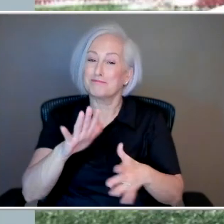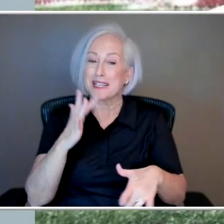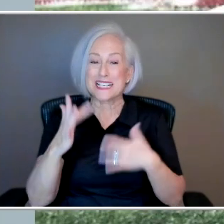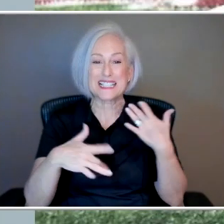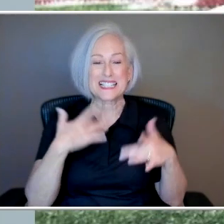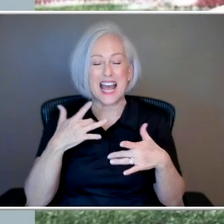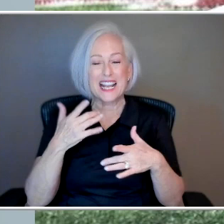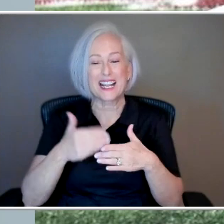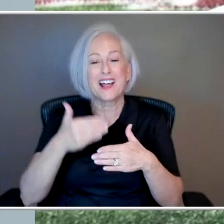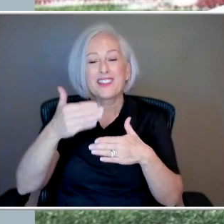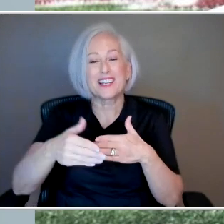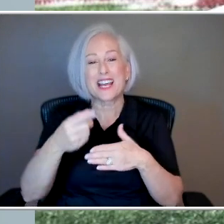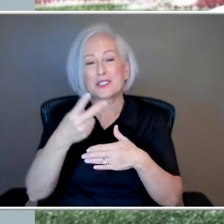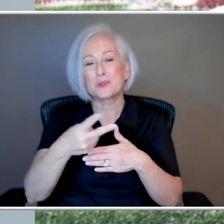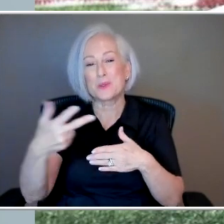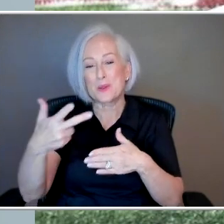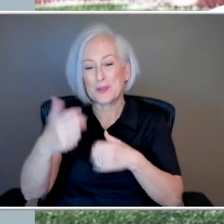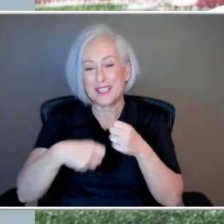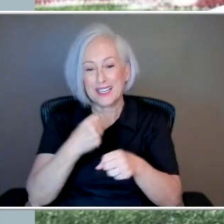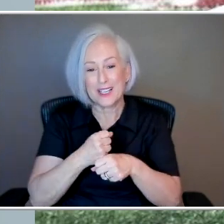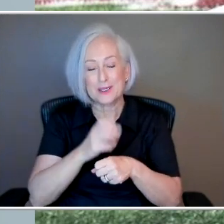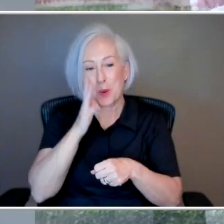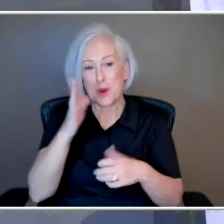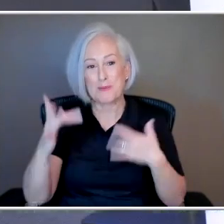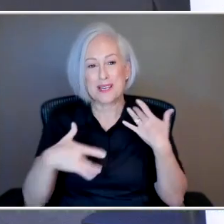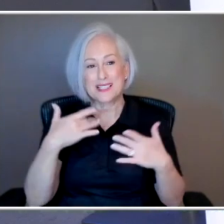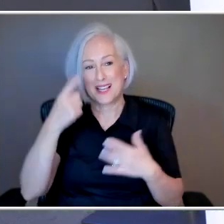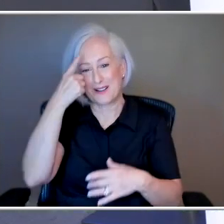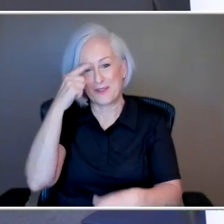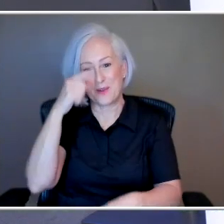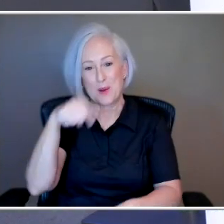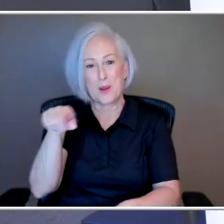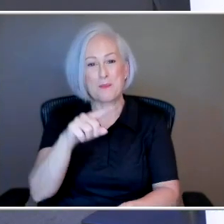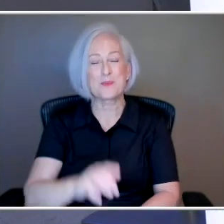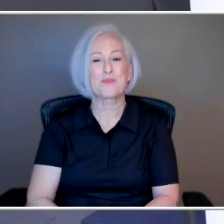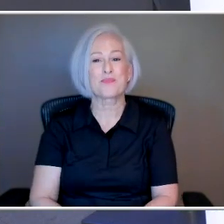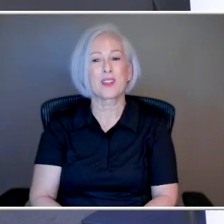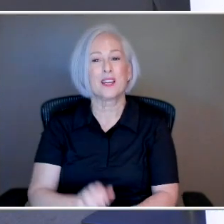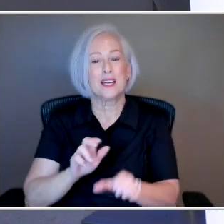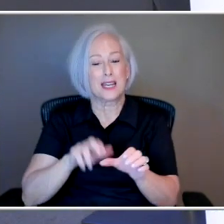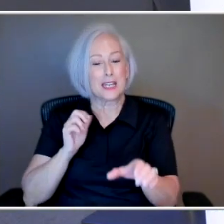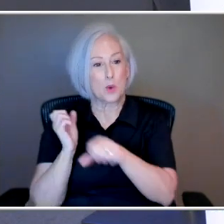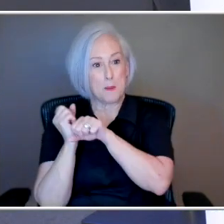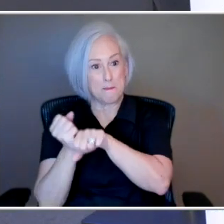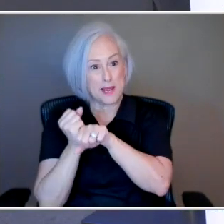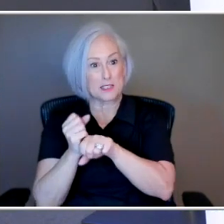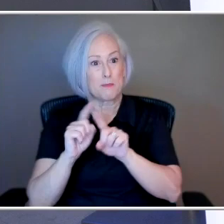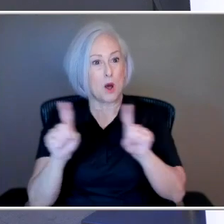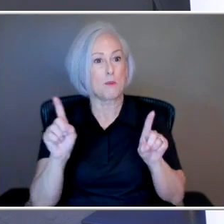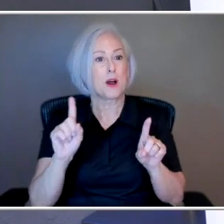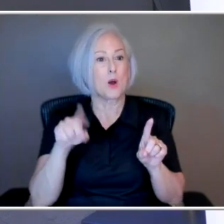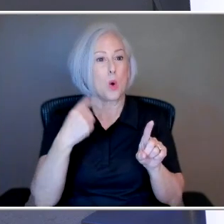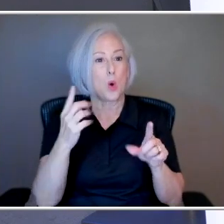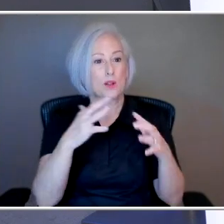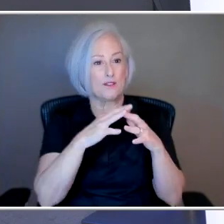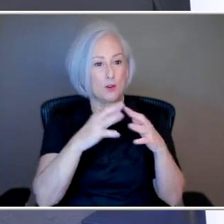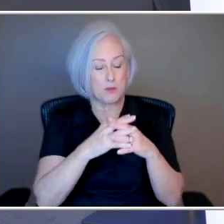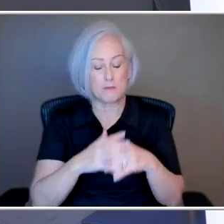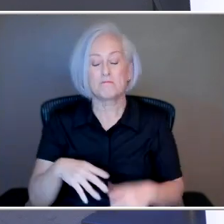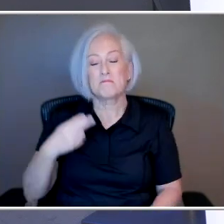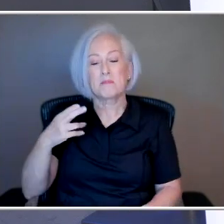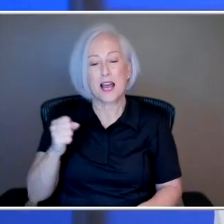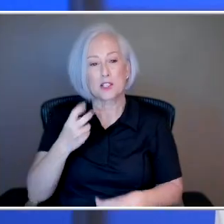be exciting and fun for him. And he played baseball, but he's just playing football at Penn. Is that correct? Correct. Yeah, he did both in high school and in